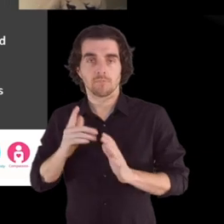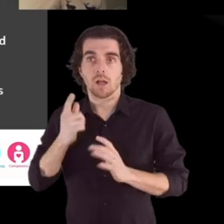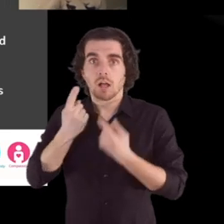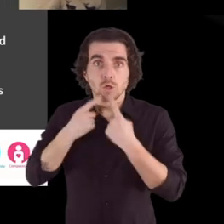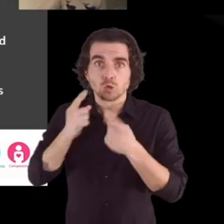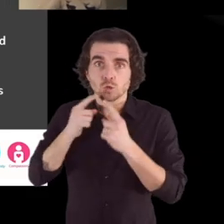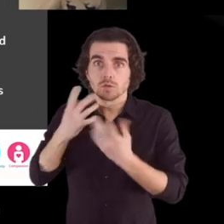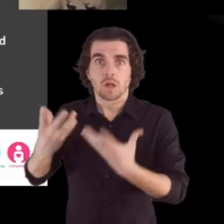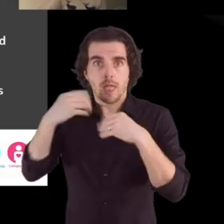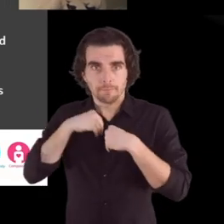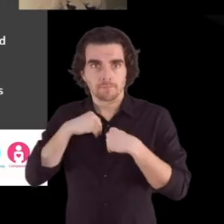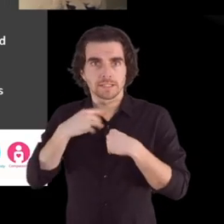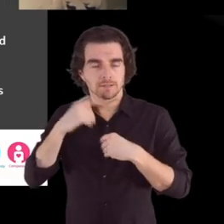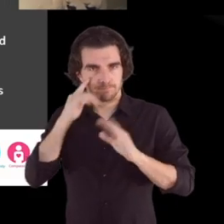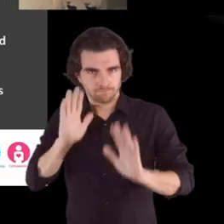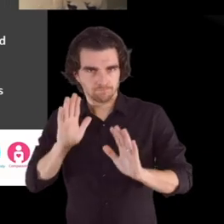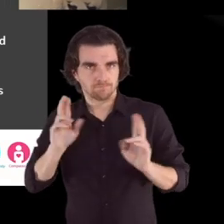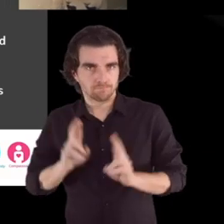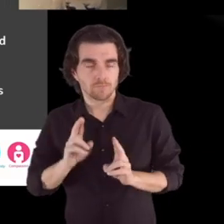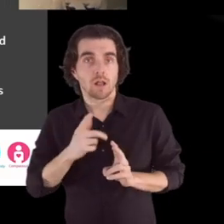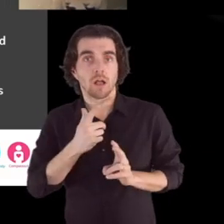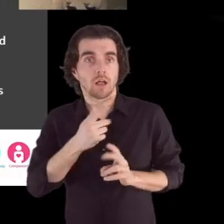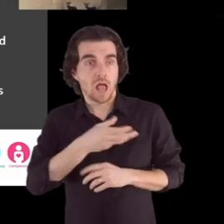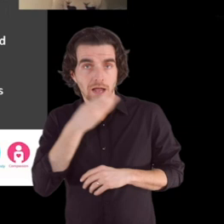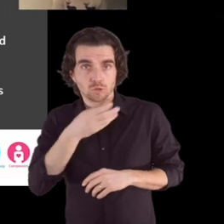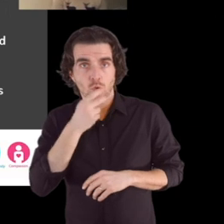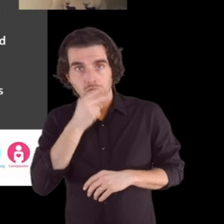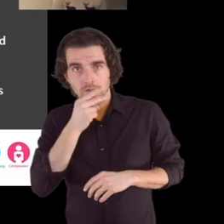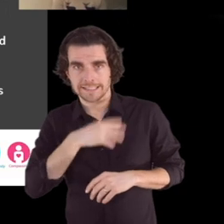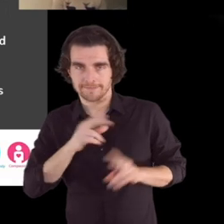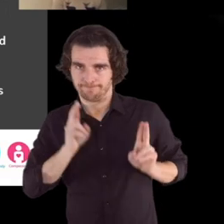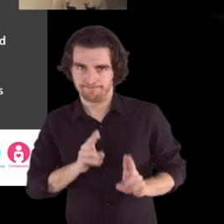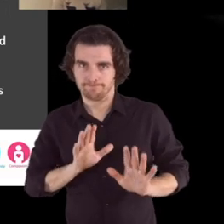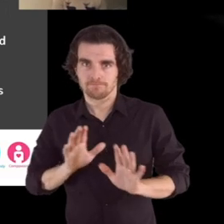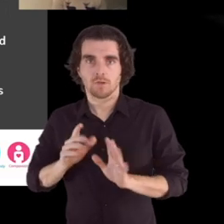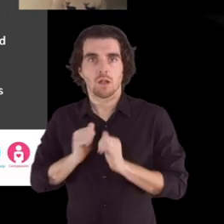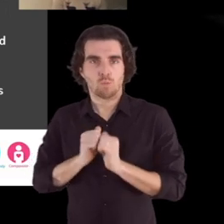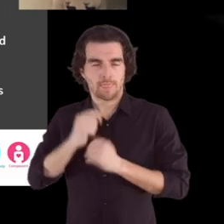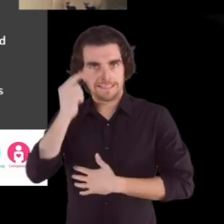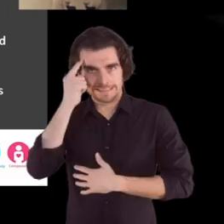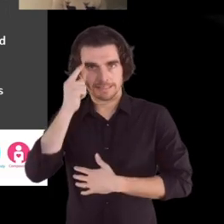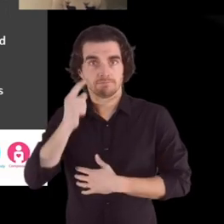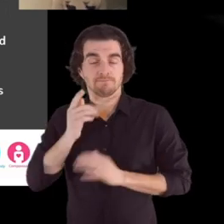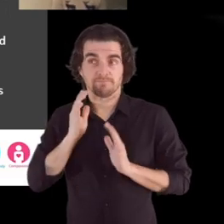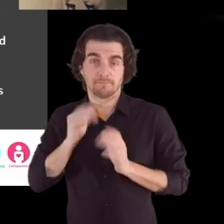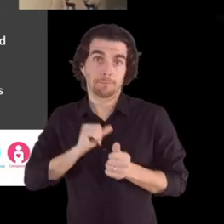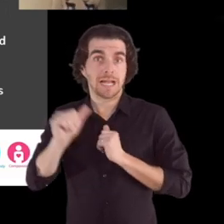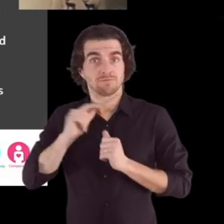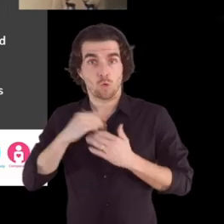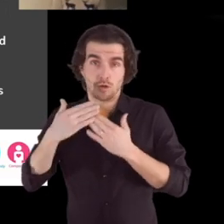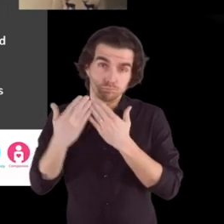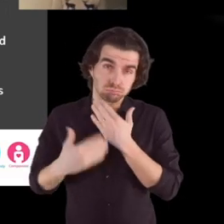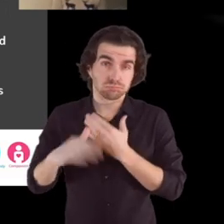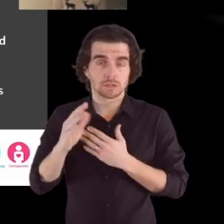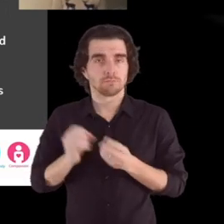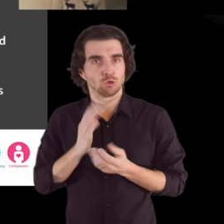that overconsumption of news, the under eating, the alcohol and substance misuse. So it's just, you know, worth keeping in mind and seeing, is this